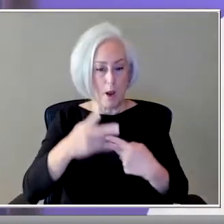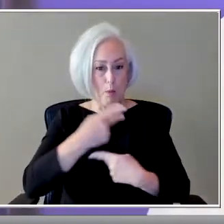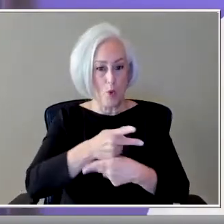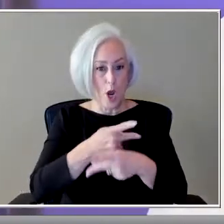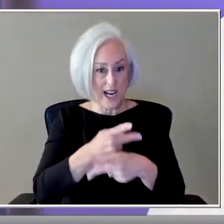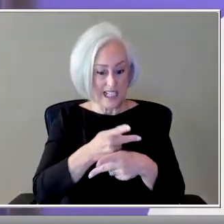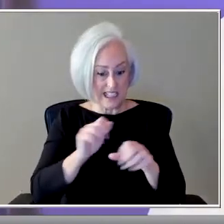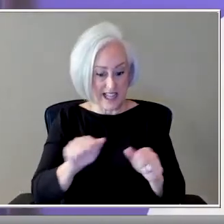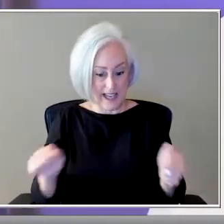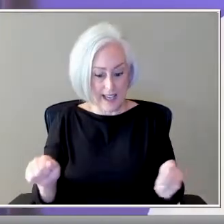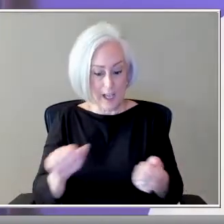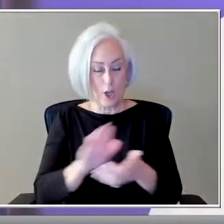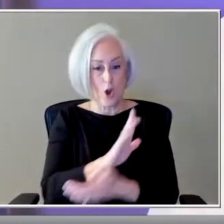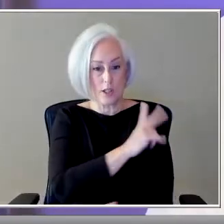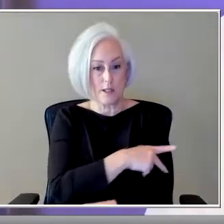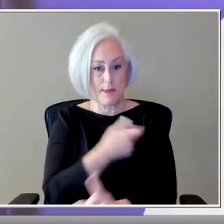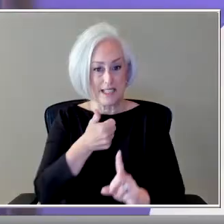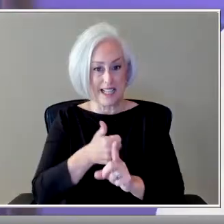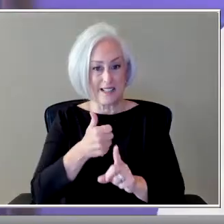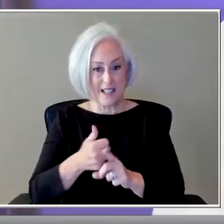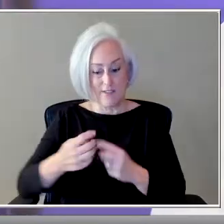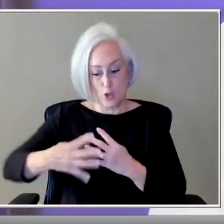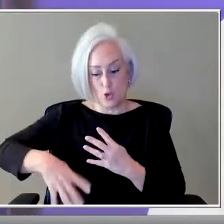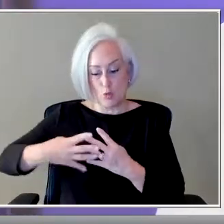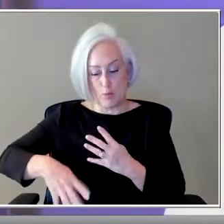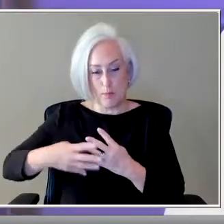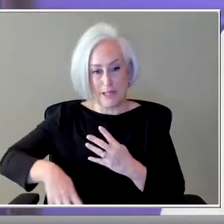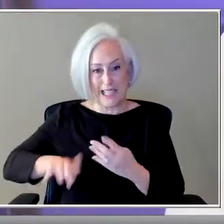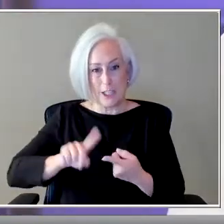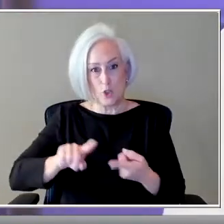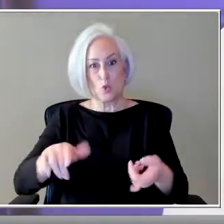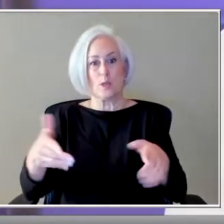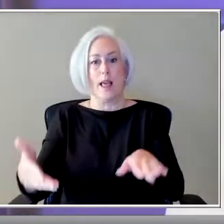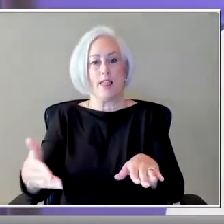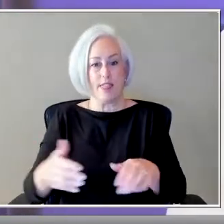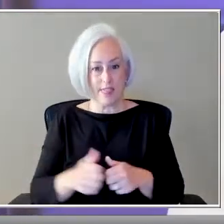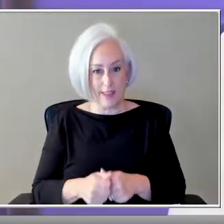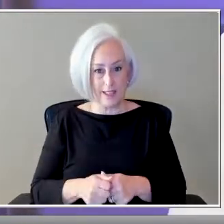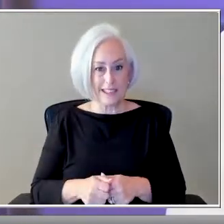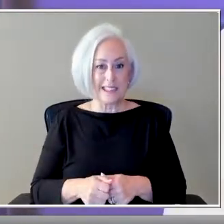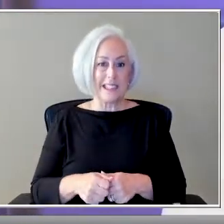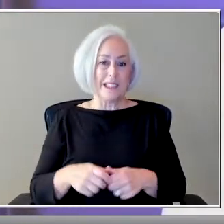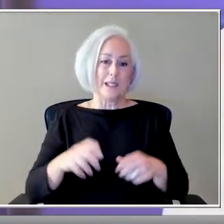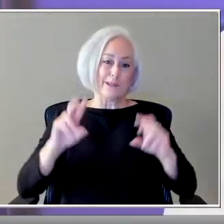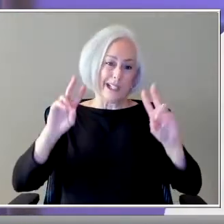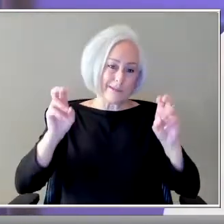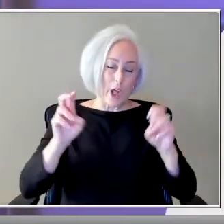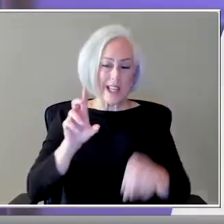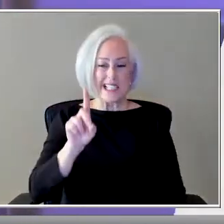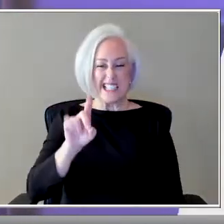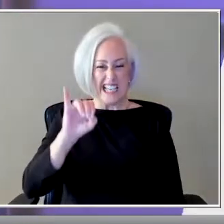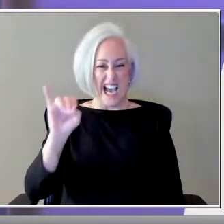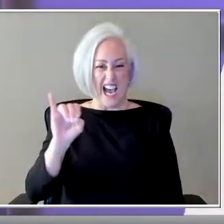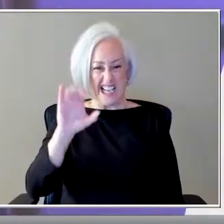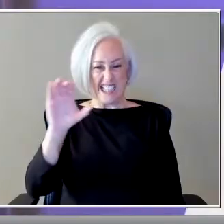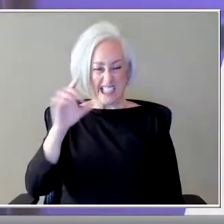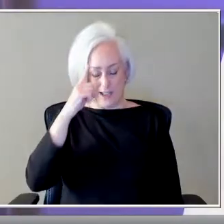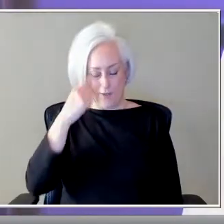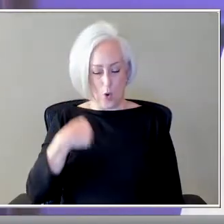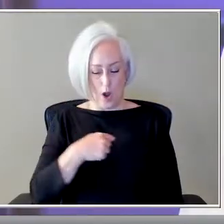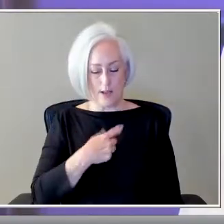cause patients to start bleeding to death, or the medical term would be DIC for us.